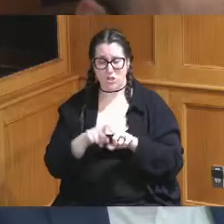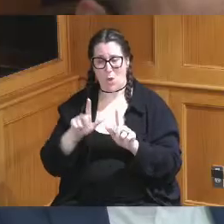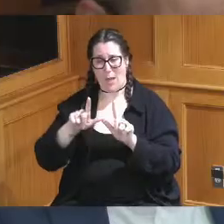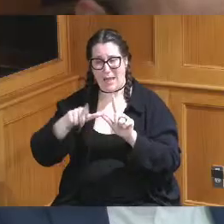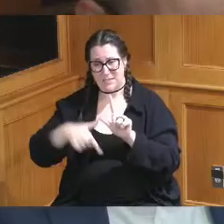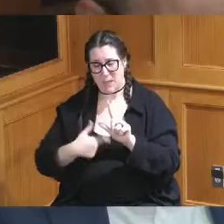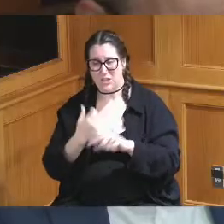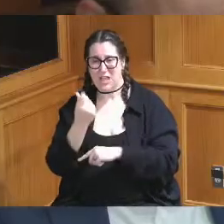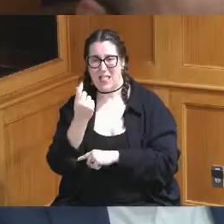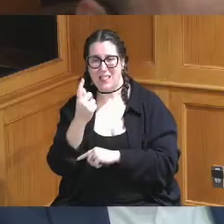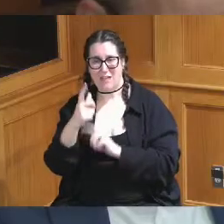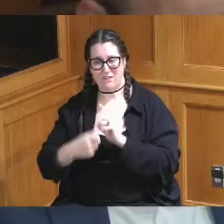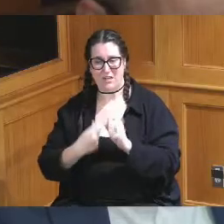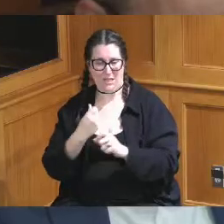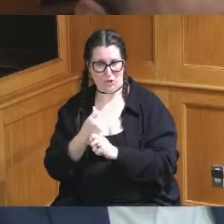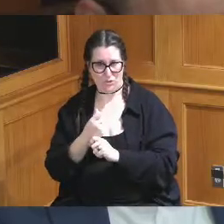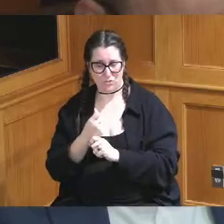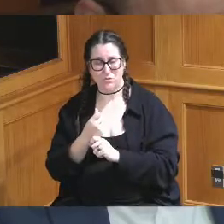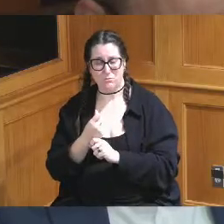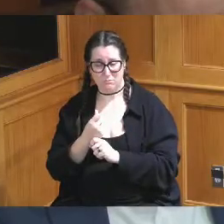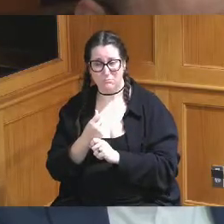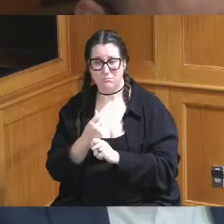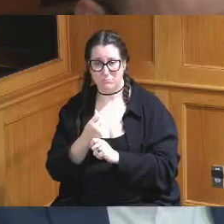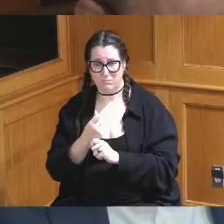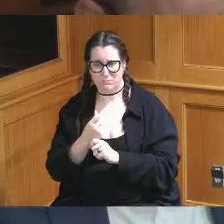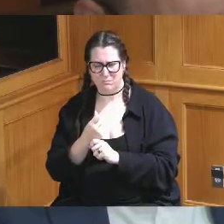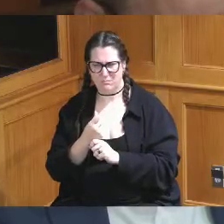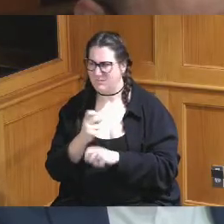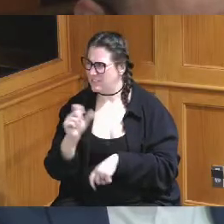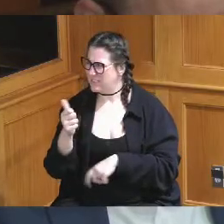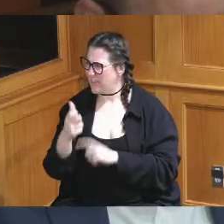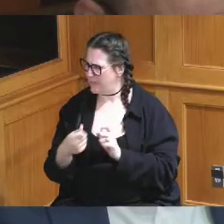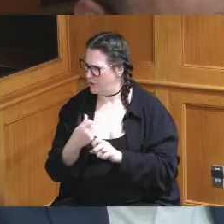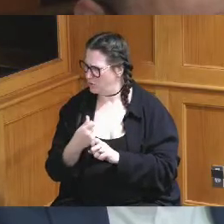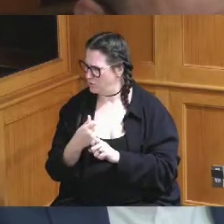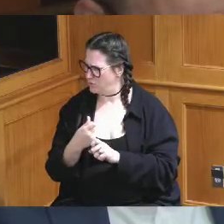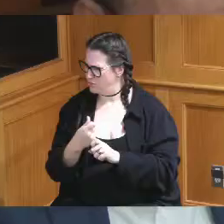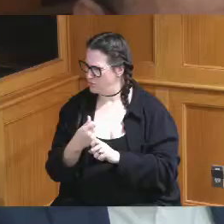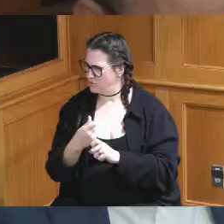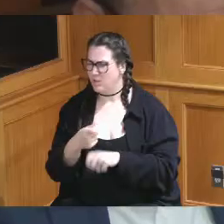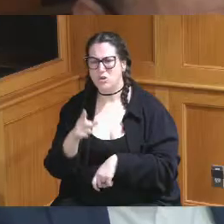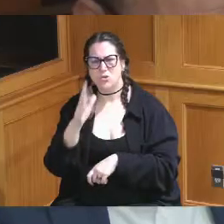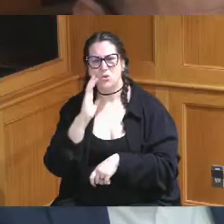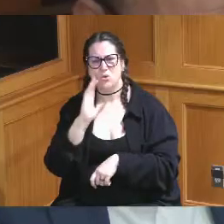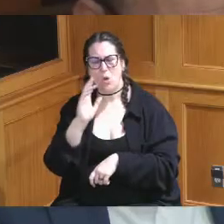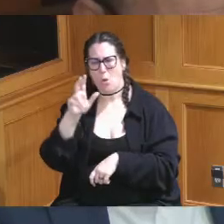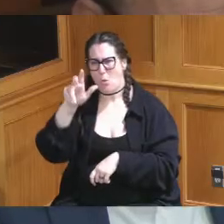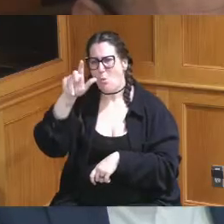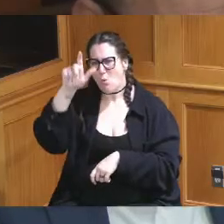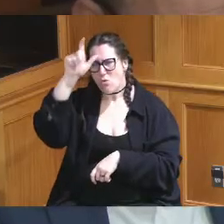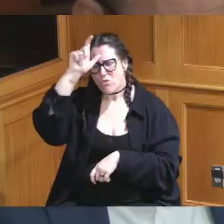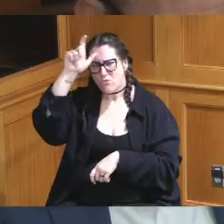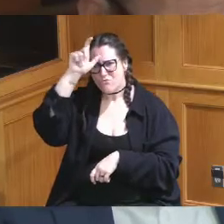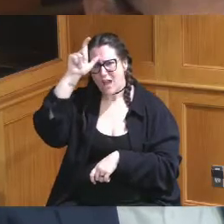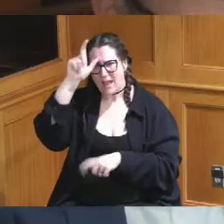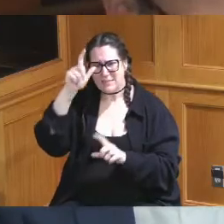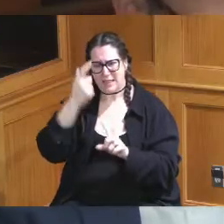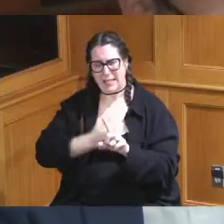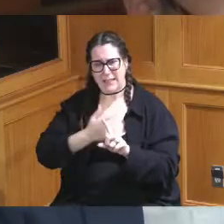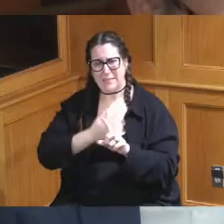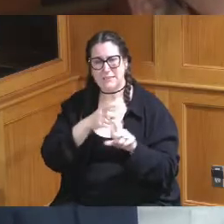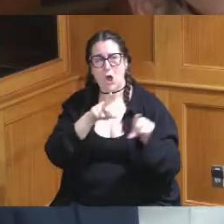in 11 years or 10 years. Do you know that the Reds lease will also